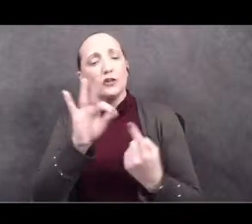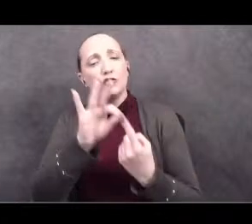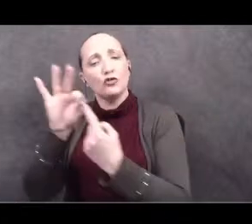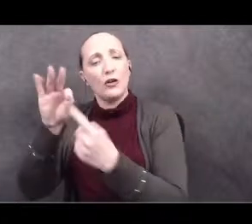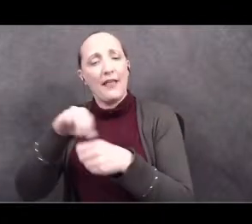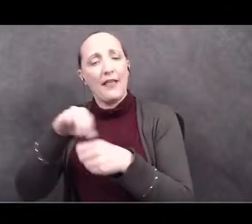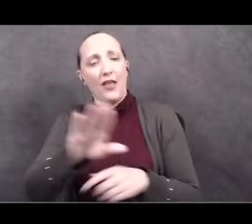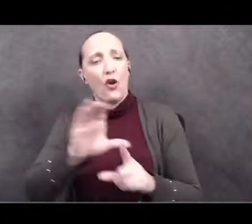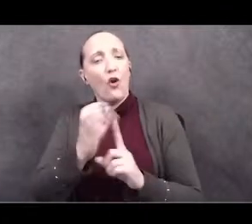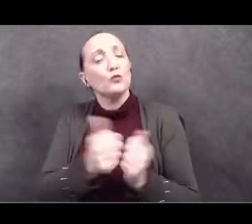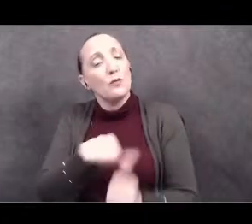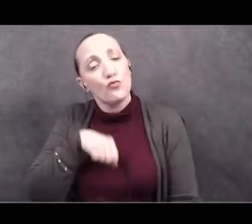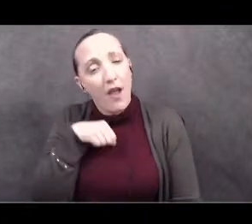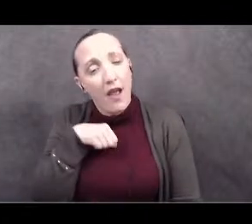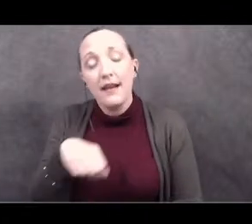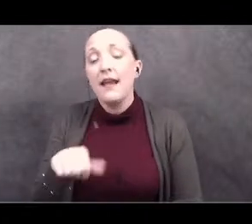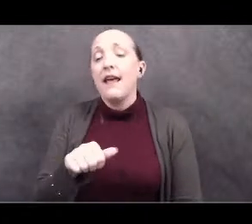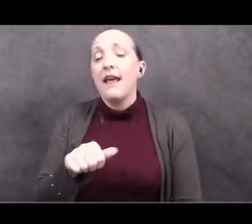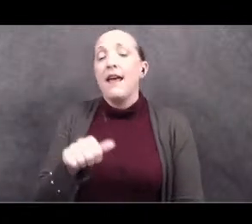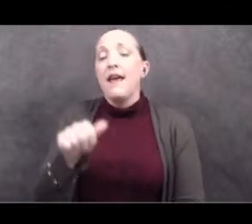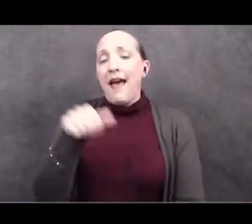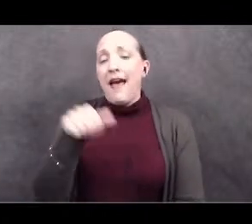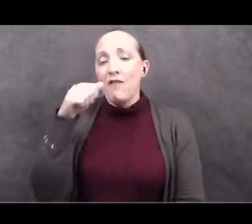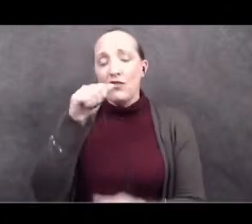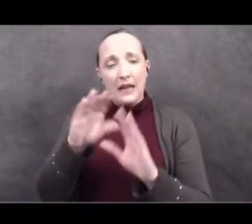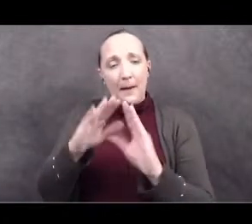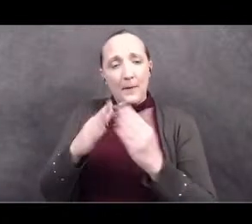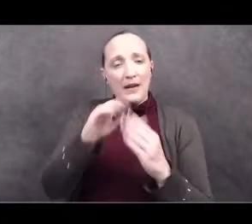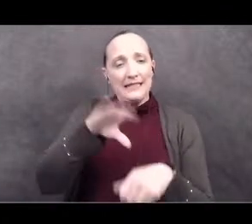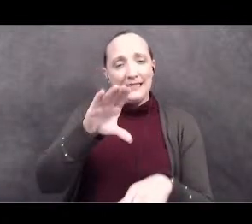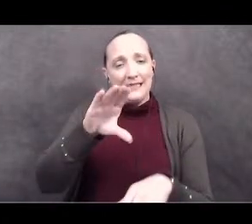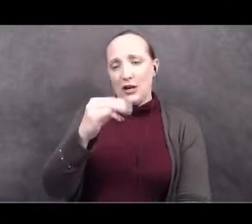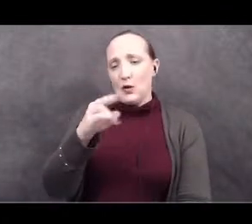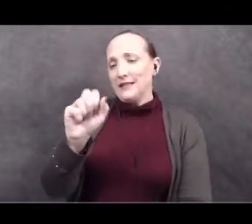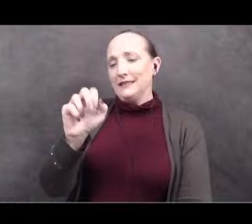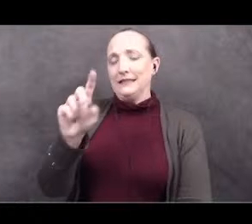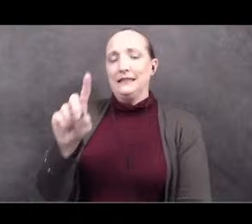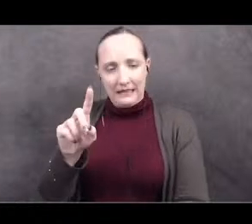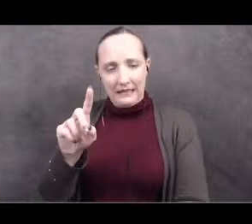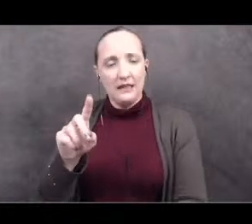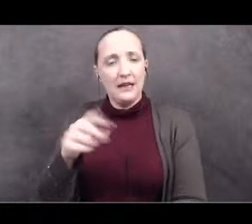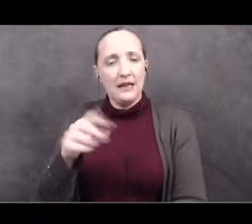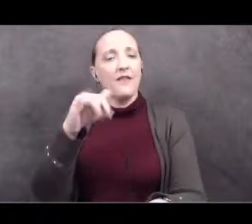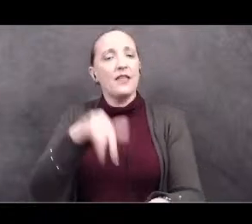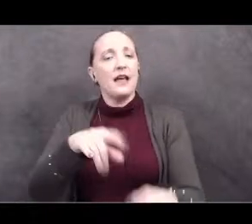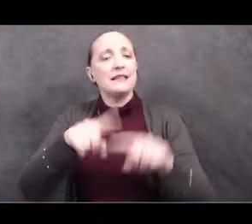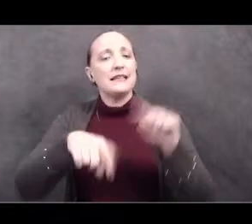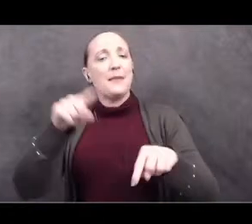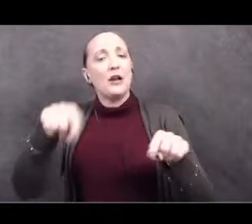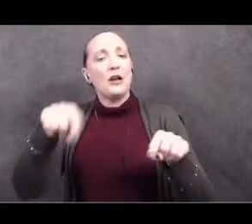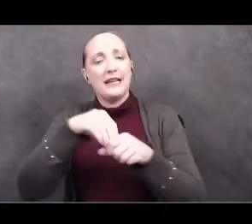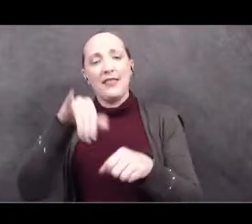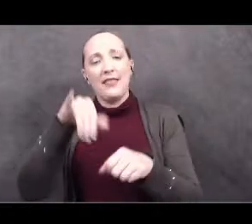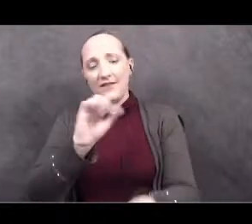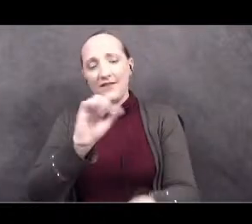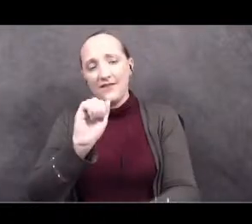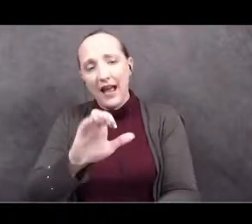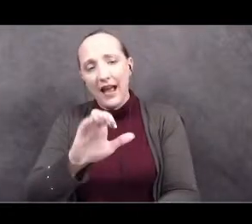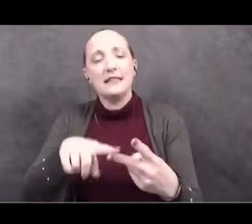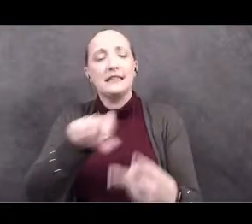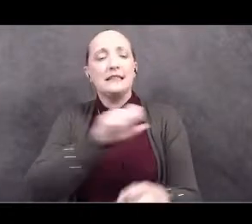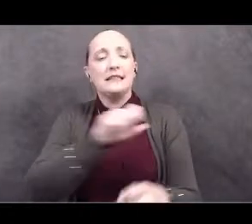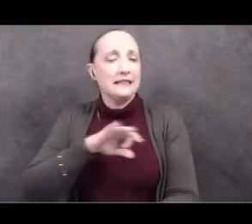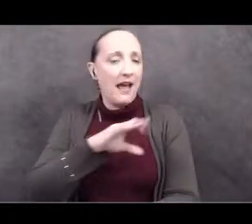pride the African Community in cjusd compris is the disparia represented in the falculty staff and students the